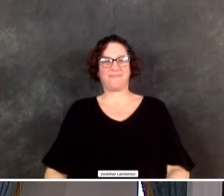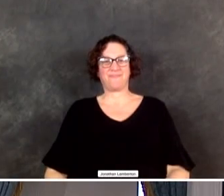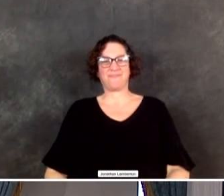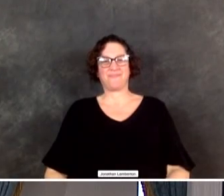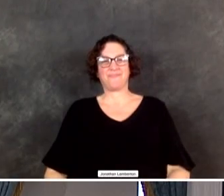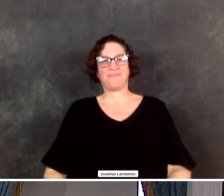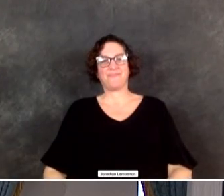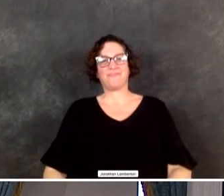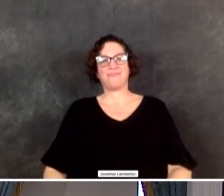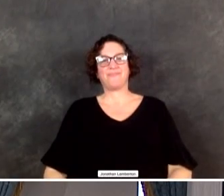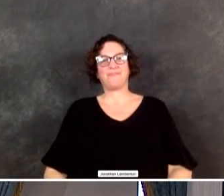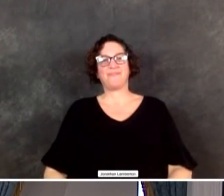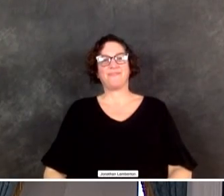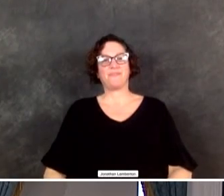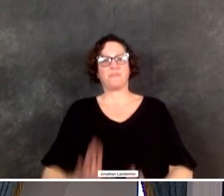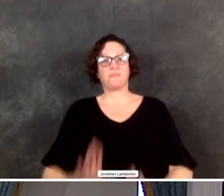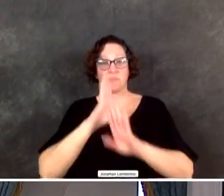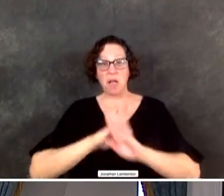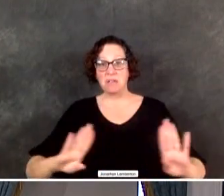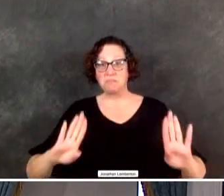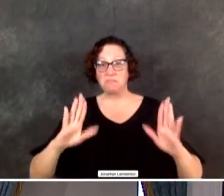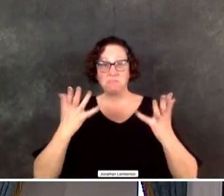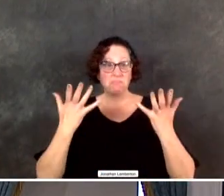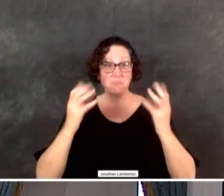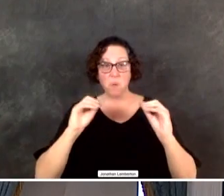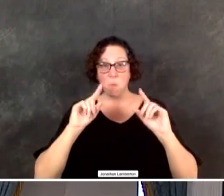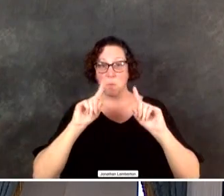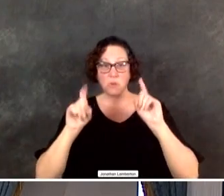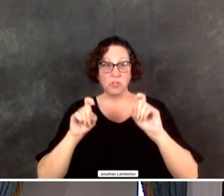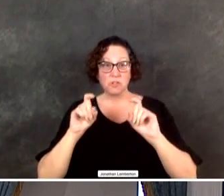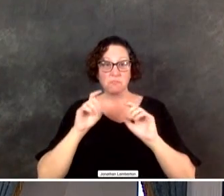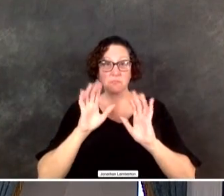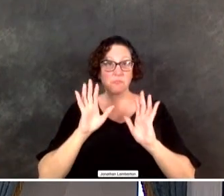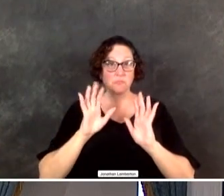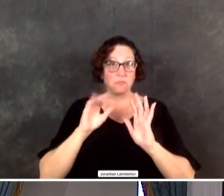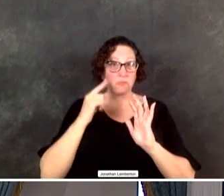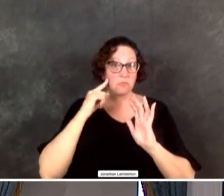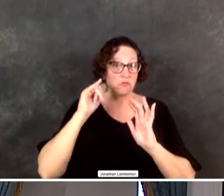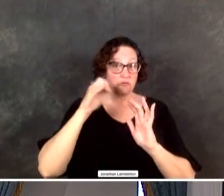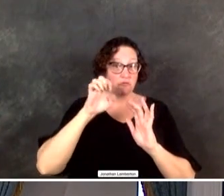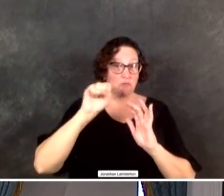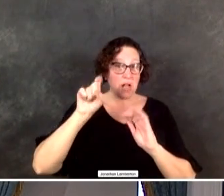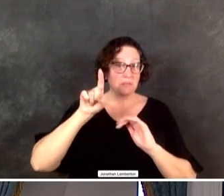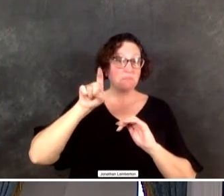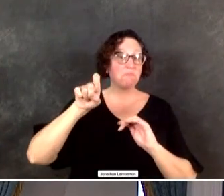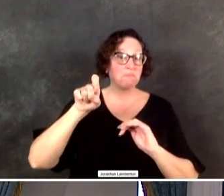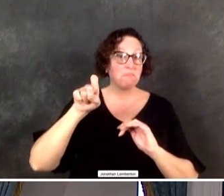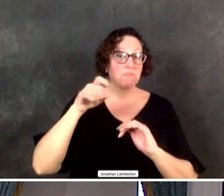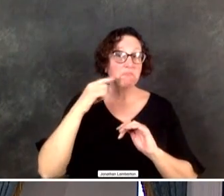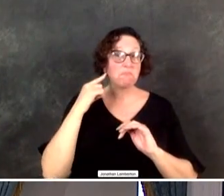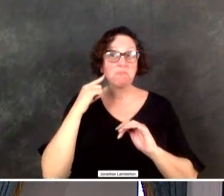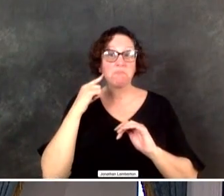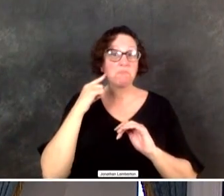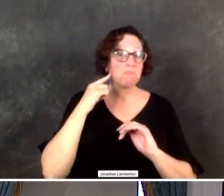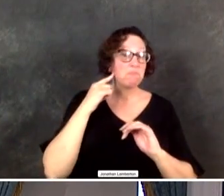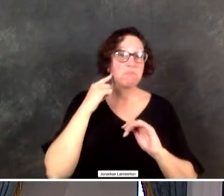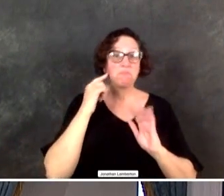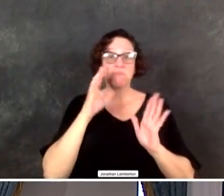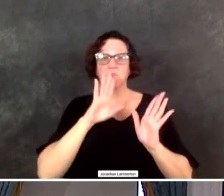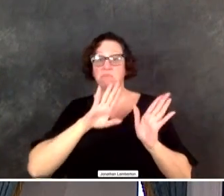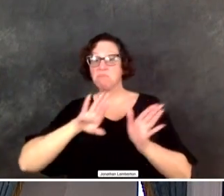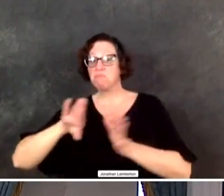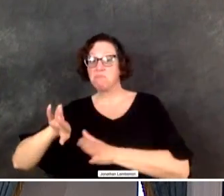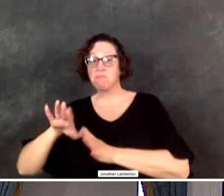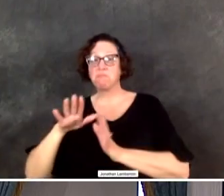Try again. Jessica, you said WNYC? Jessica? Okay, we'll take one more. We have Alyssa from New York One.